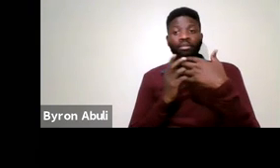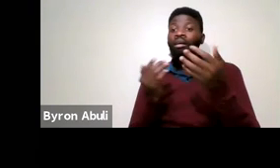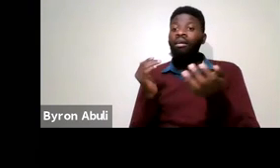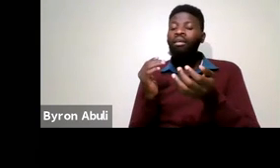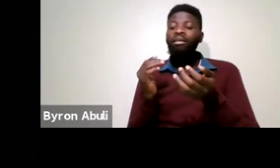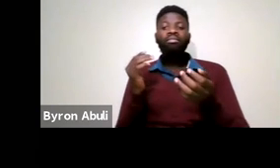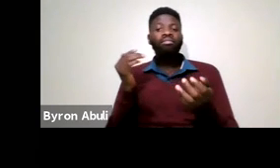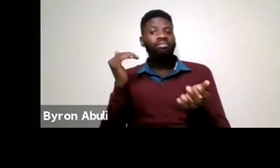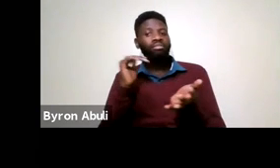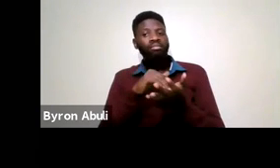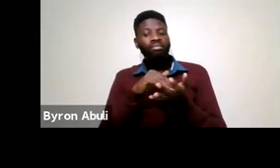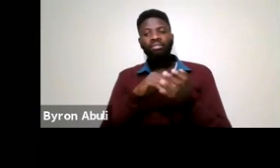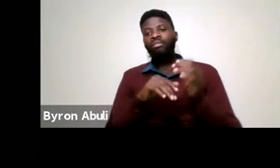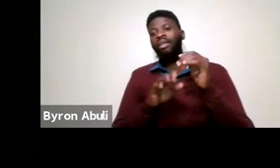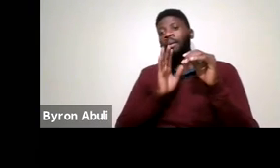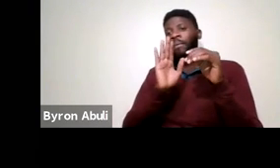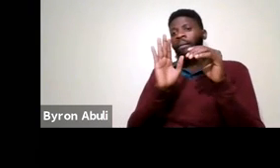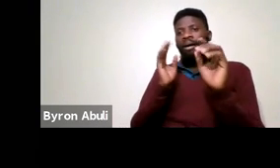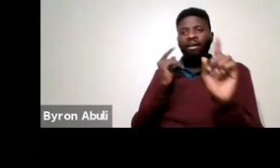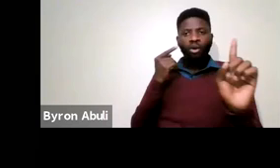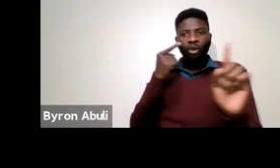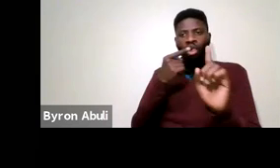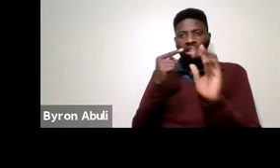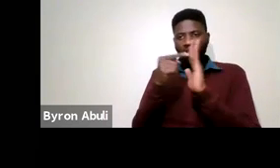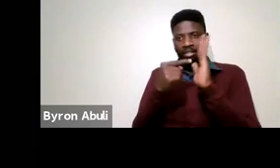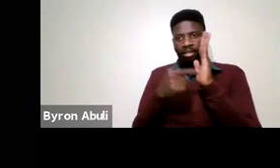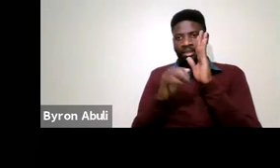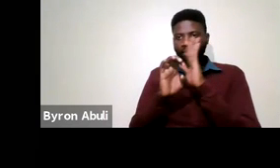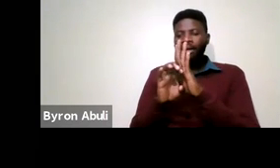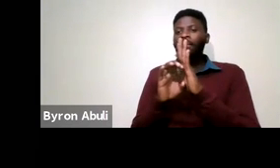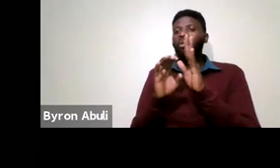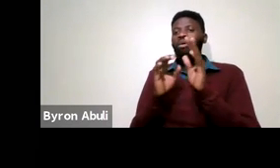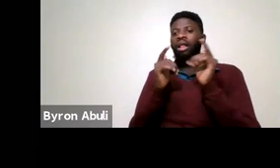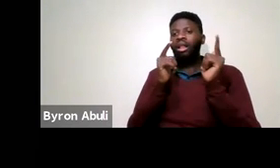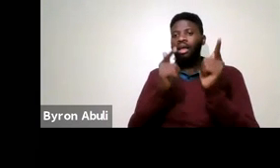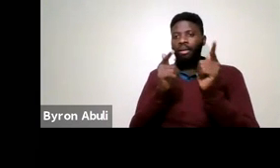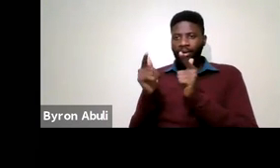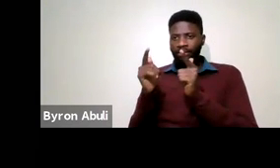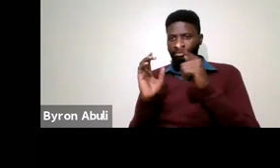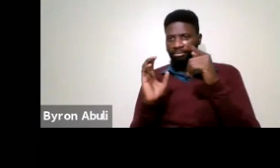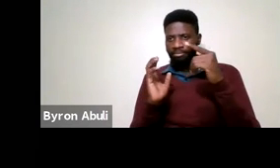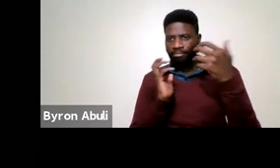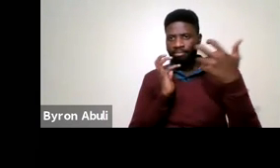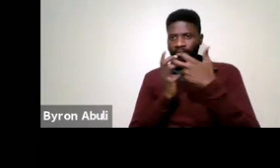any direct connection between these beautiful goals? For example, the multipurpose library. Is there any connection between what you're doing in your career right